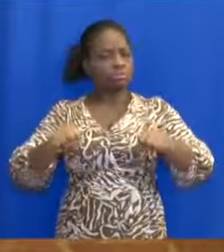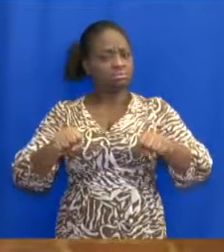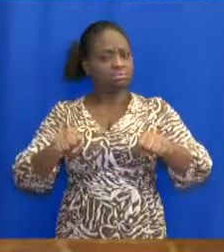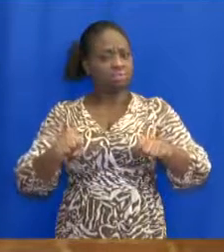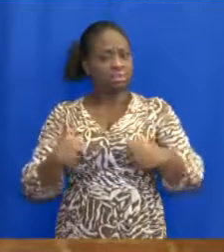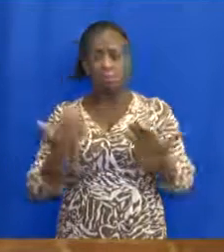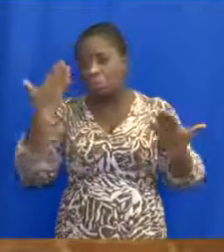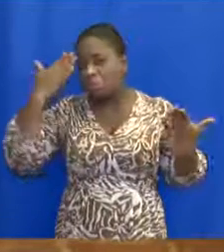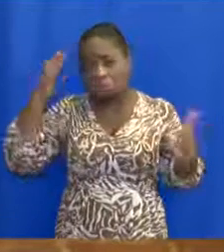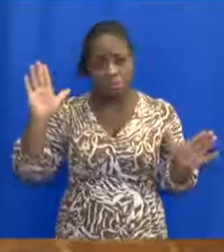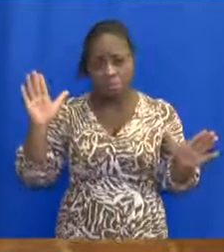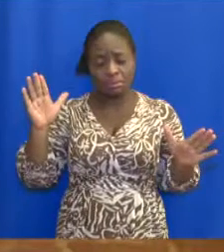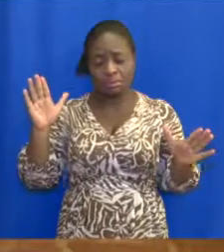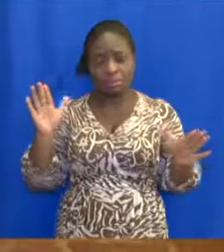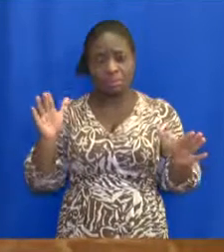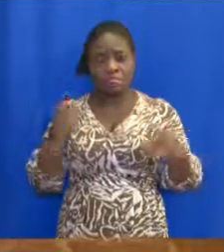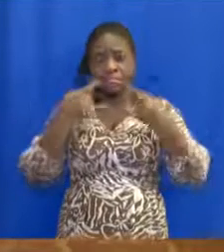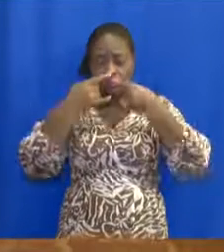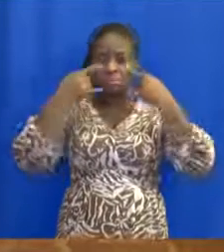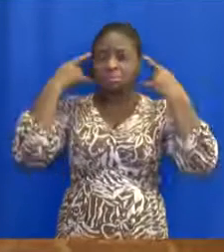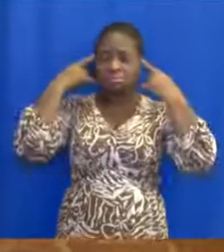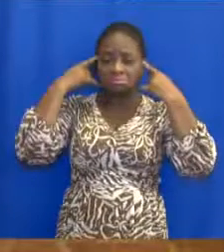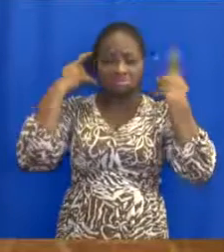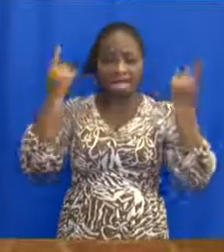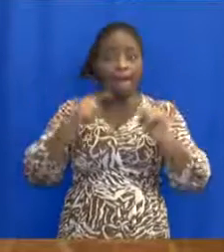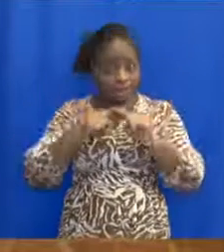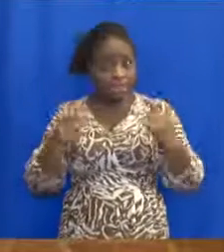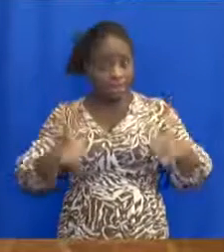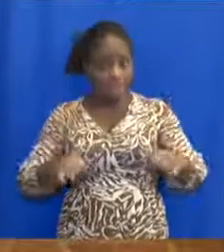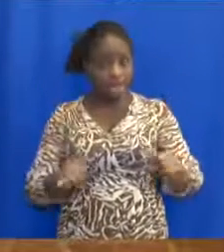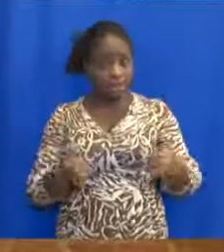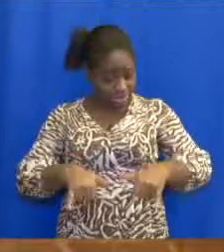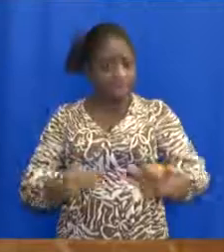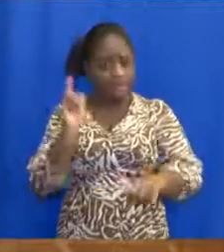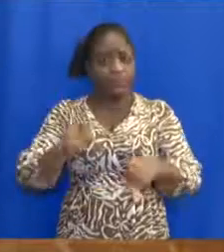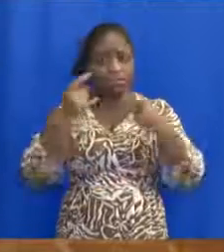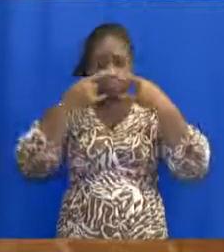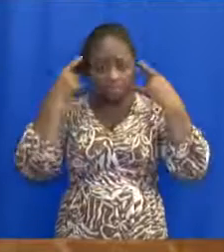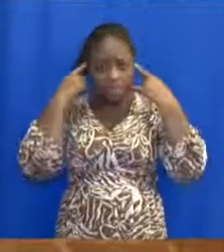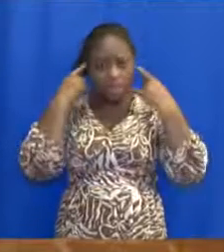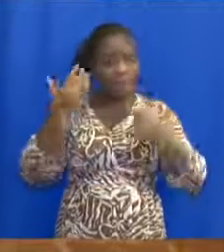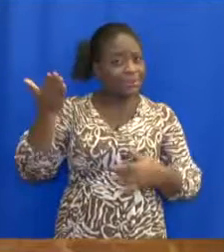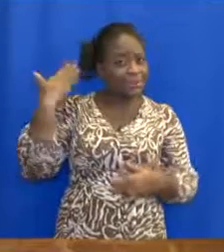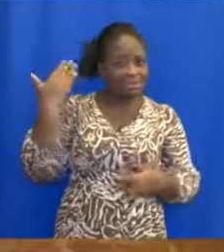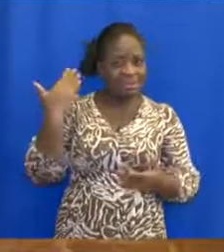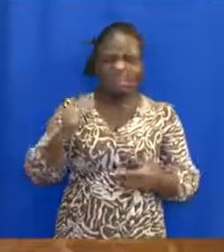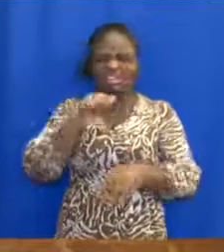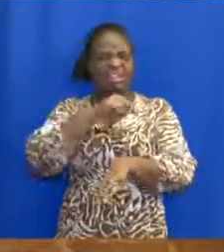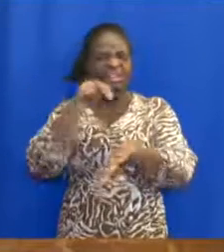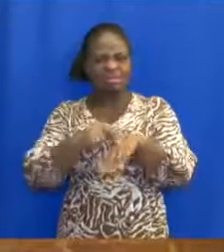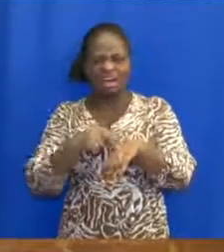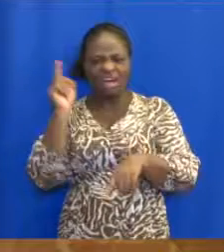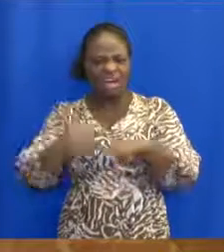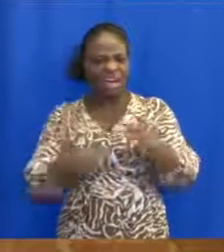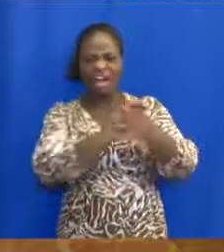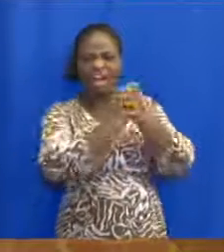is not normal that we have to wear masks, but now we have to. It is not normal that we cannot